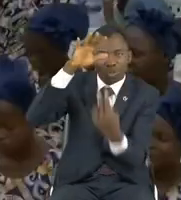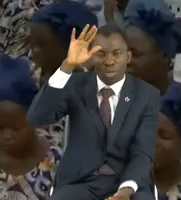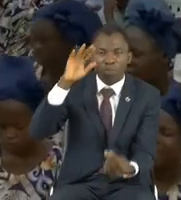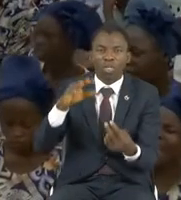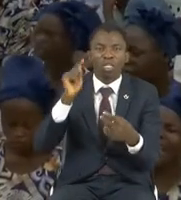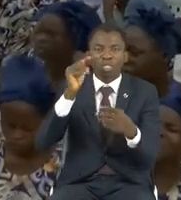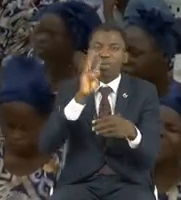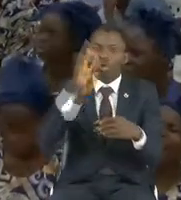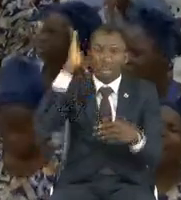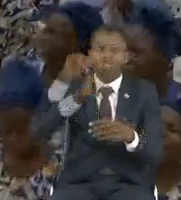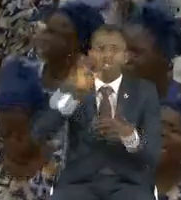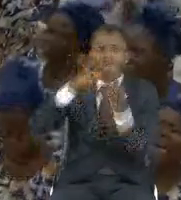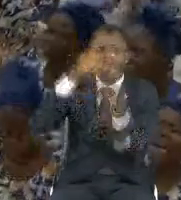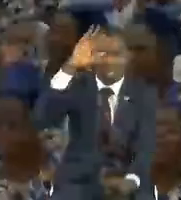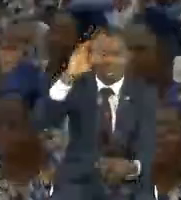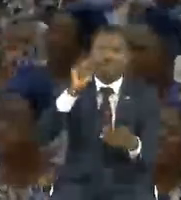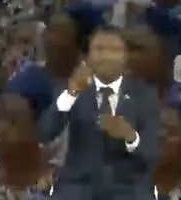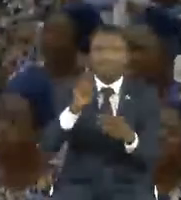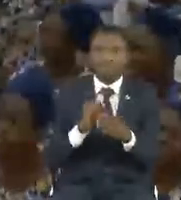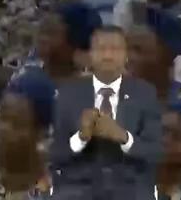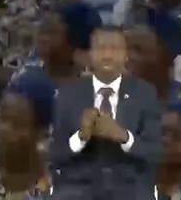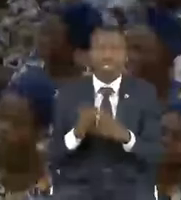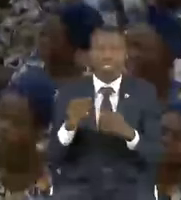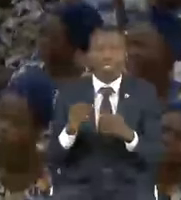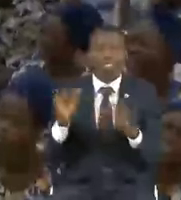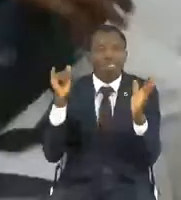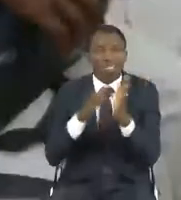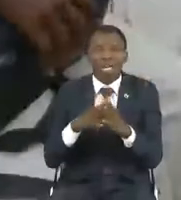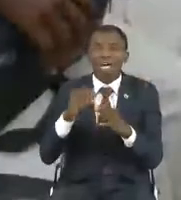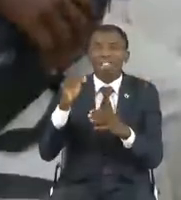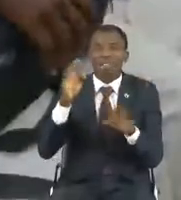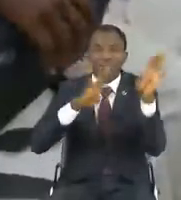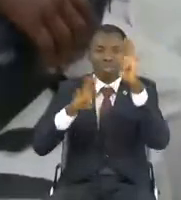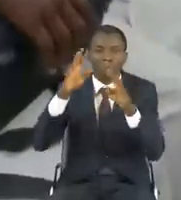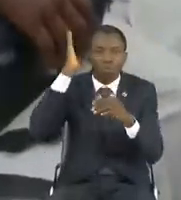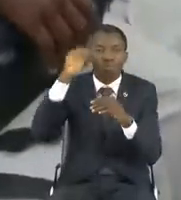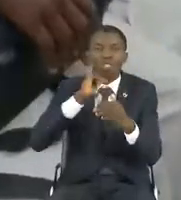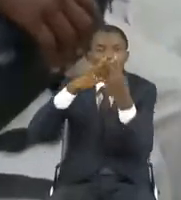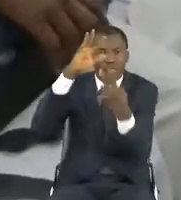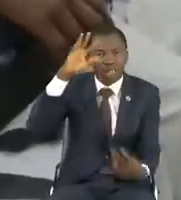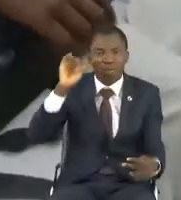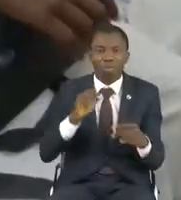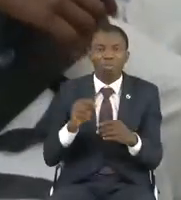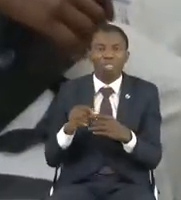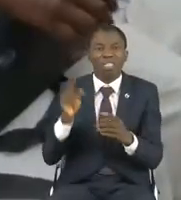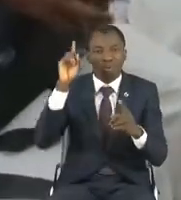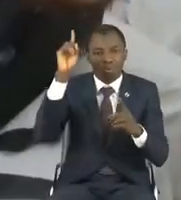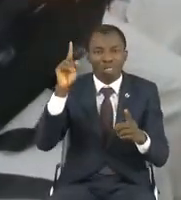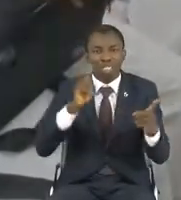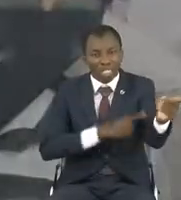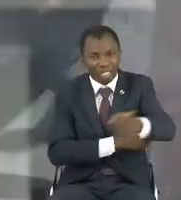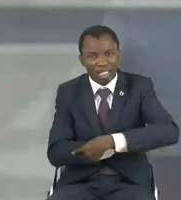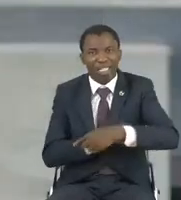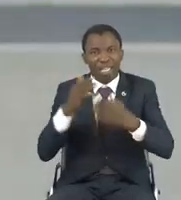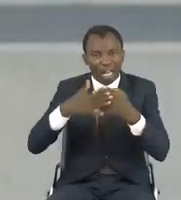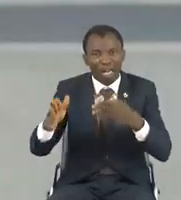you. That river will not drown you. Day after day, step